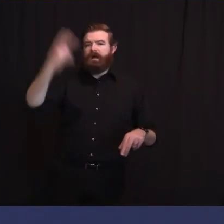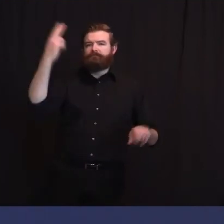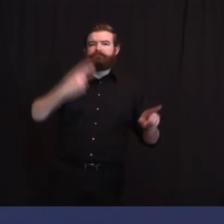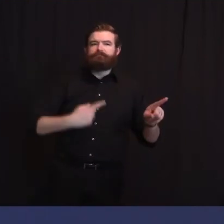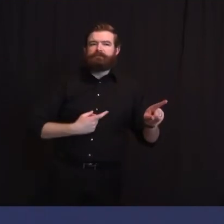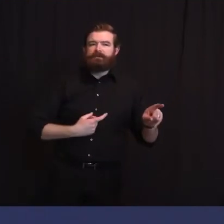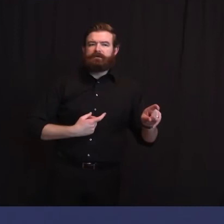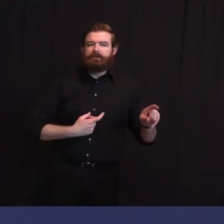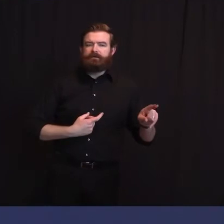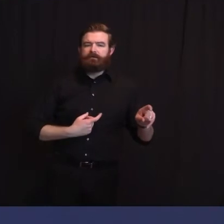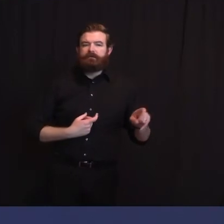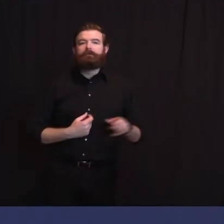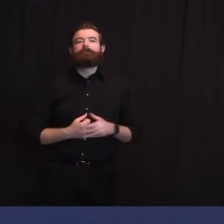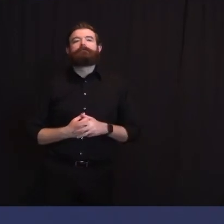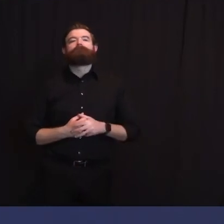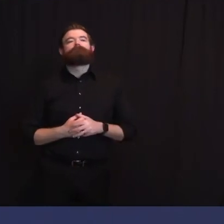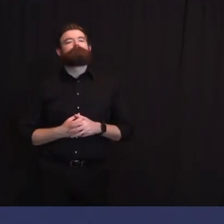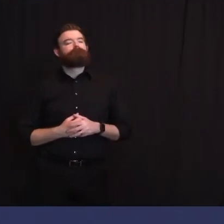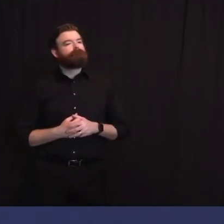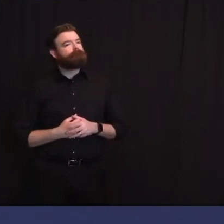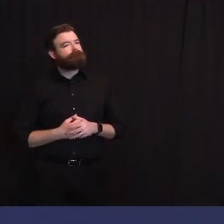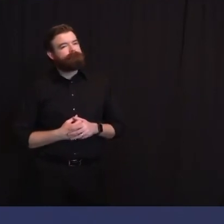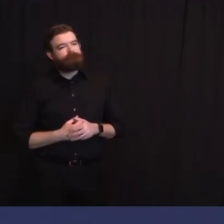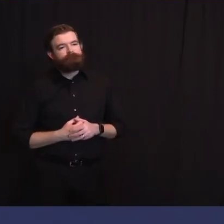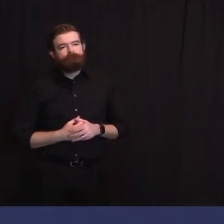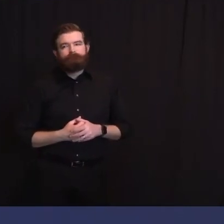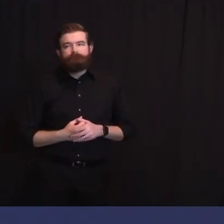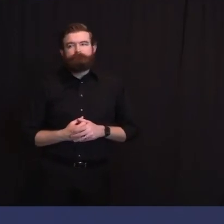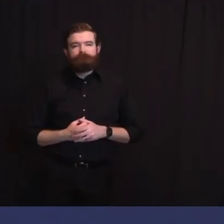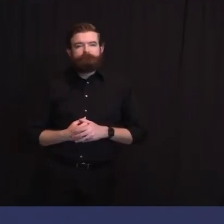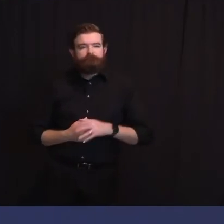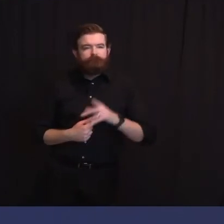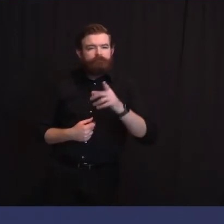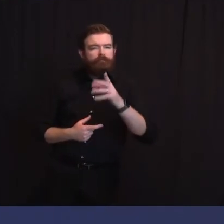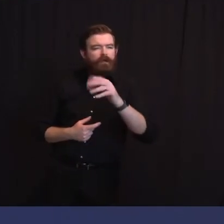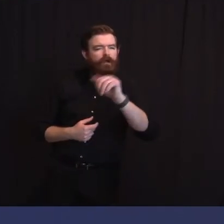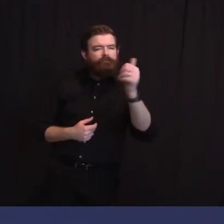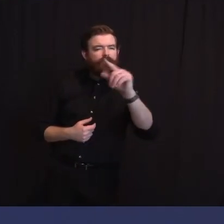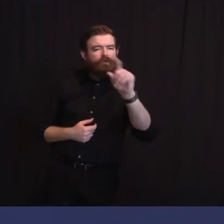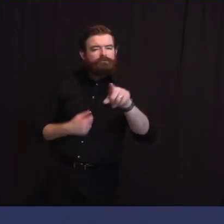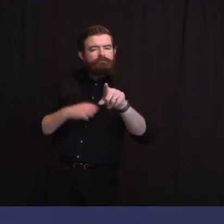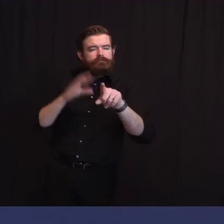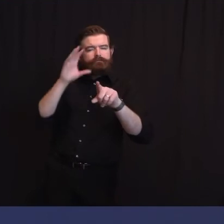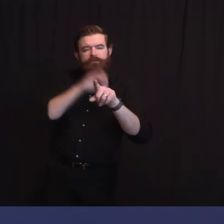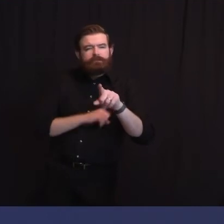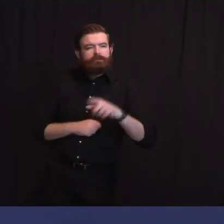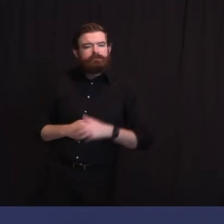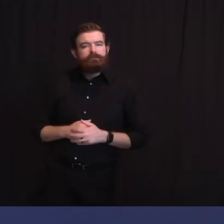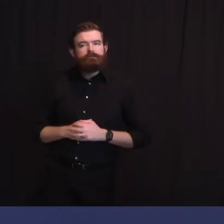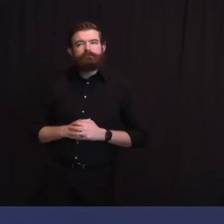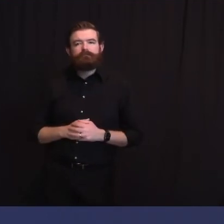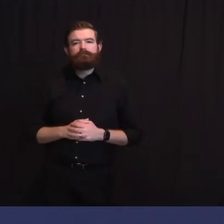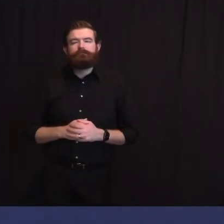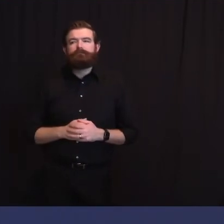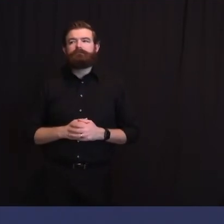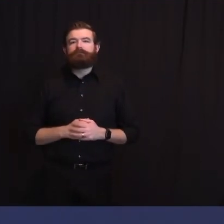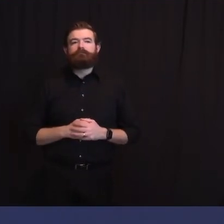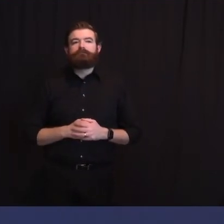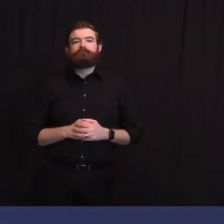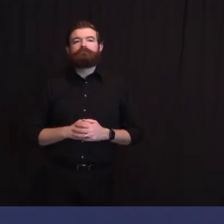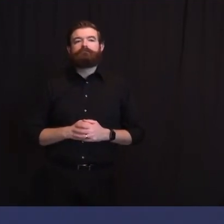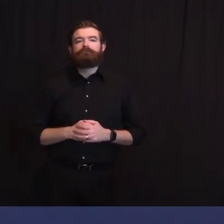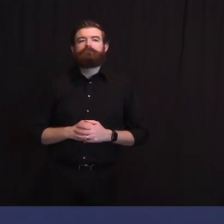also missed your second viewer question. So come on back if you could, Sarah. Sure. The second viewer question was where do college professors and students fit in with